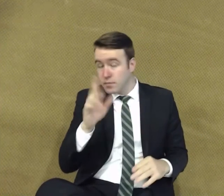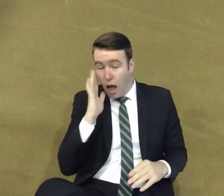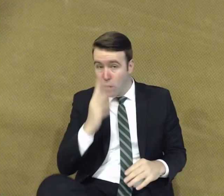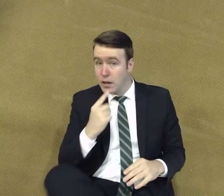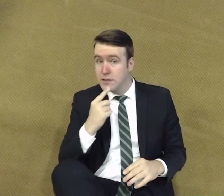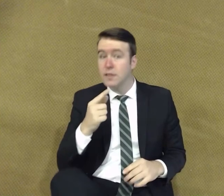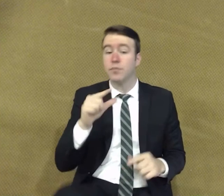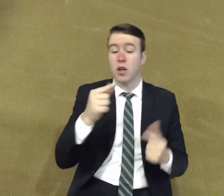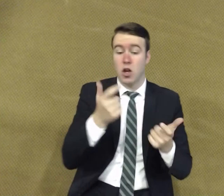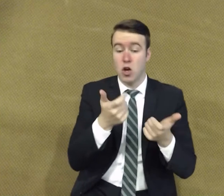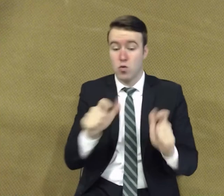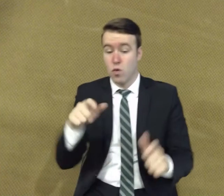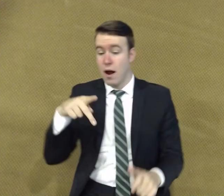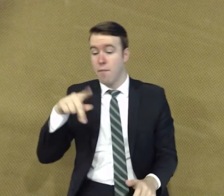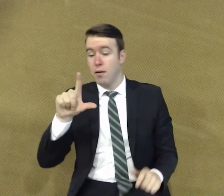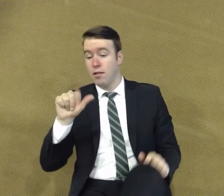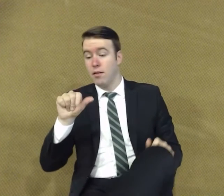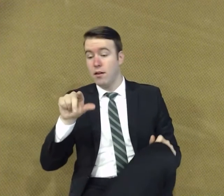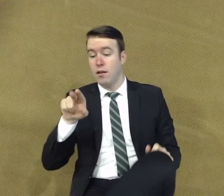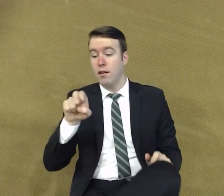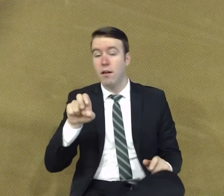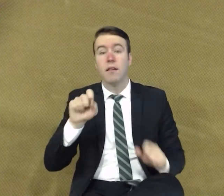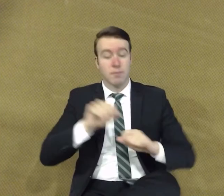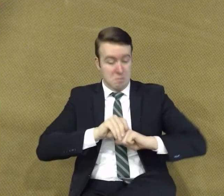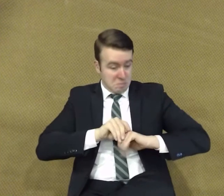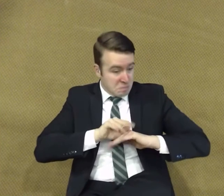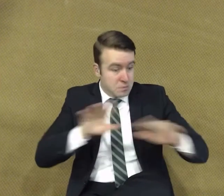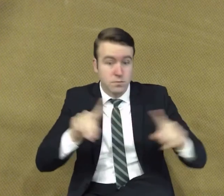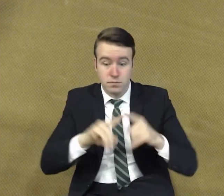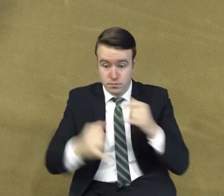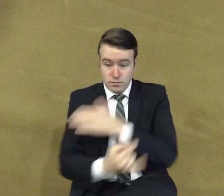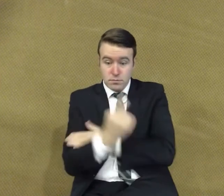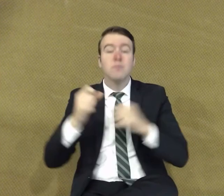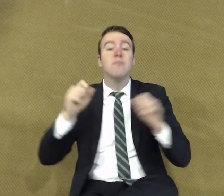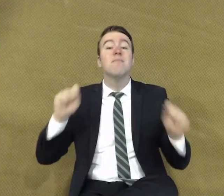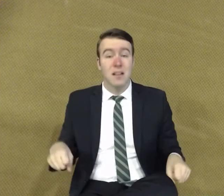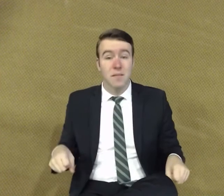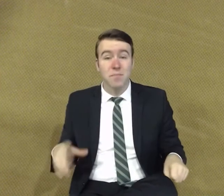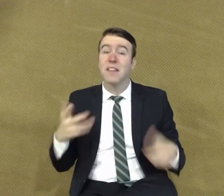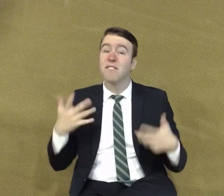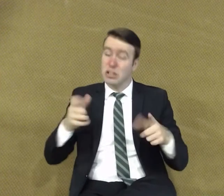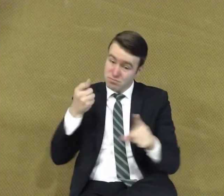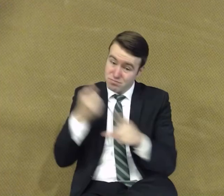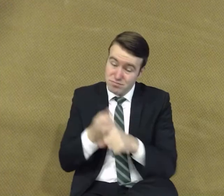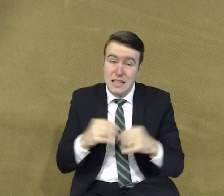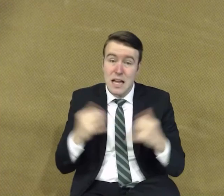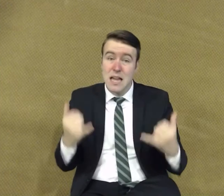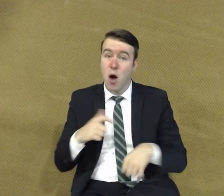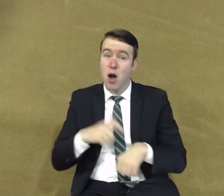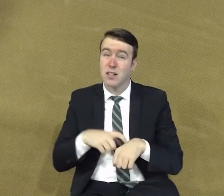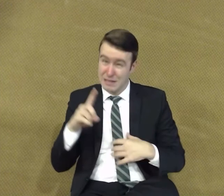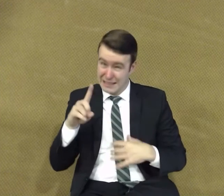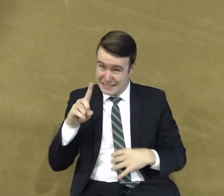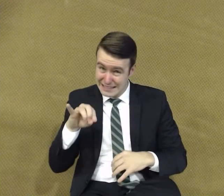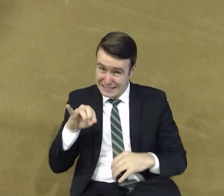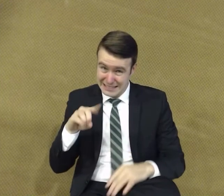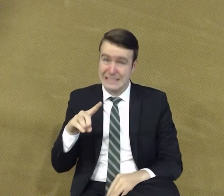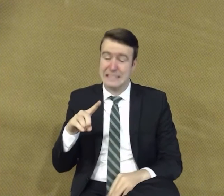a great plague can sweep across the land in our day and has done in modern times. And so